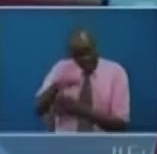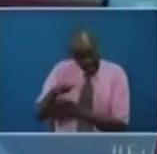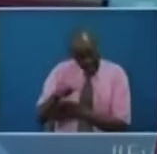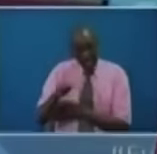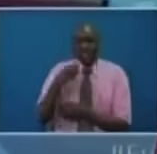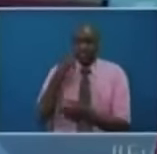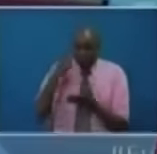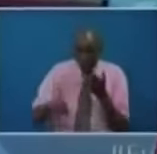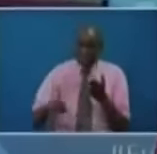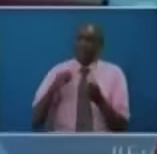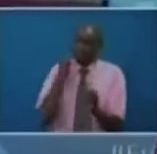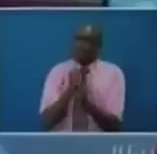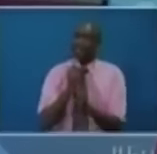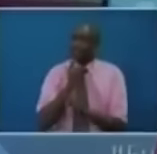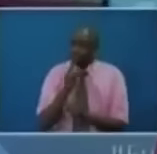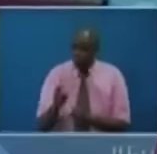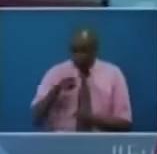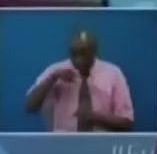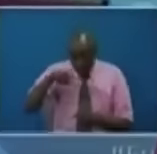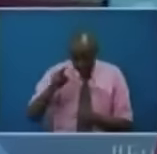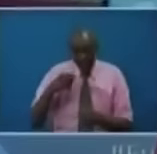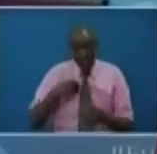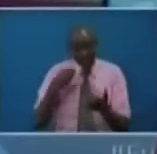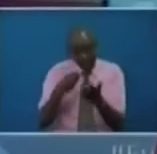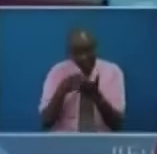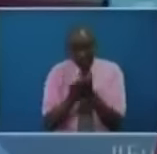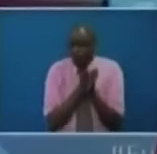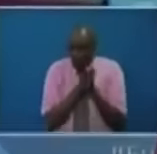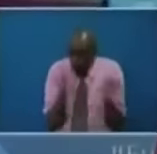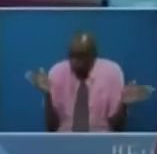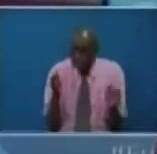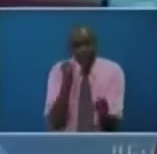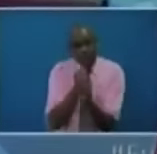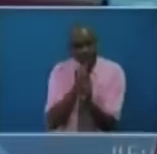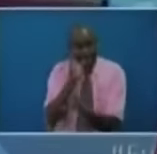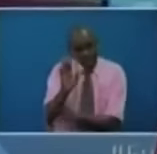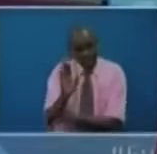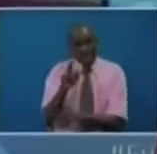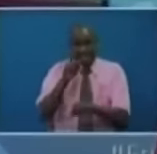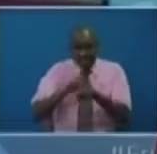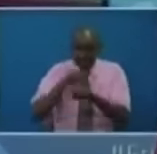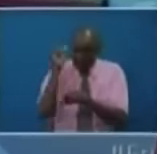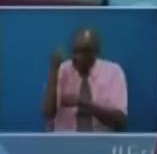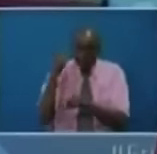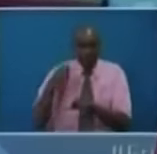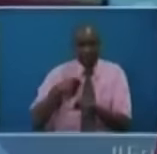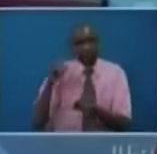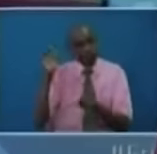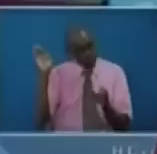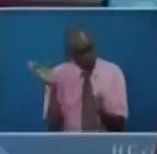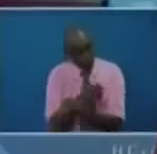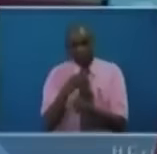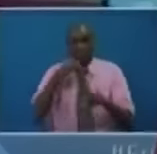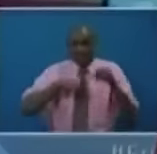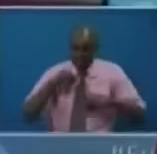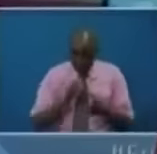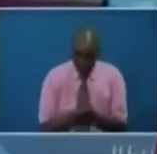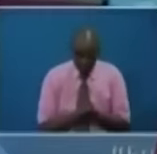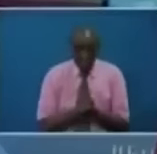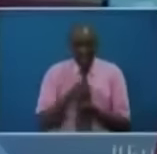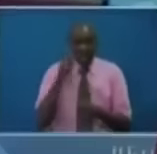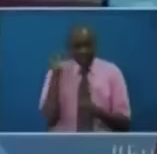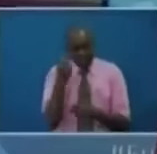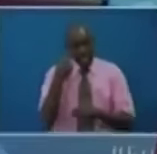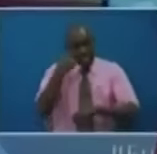remain steadfast in ensuring there is financial transparency in their workings if Kenya is to end graft. According to Frederick Riaga of the Institute